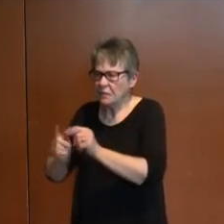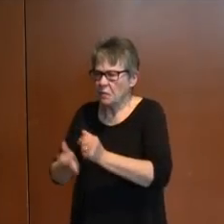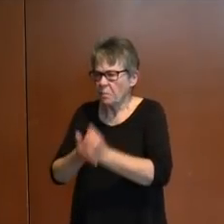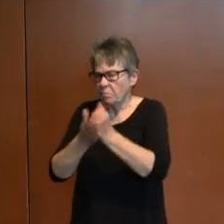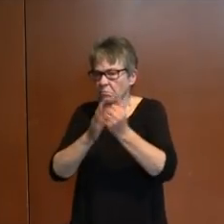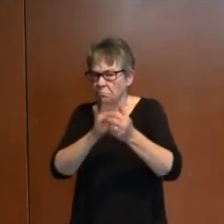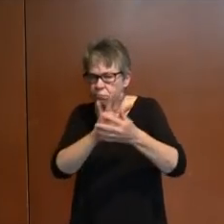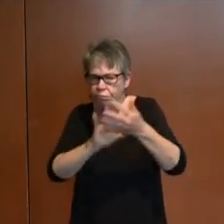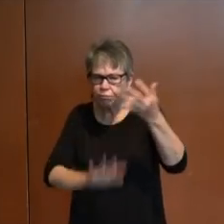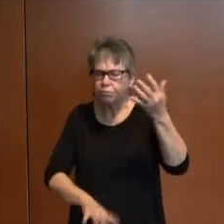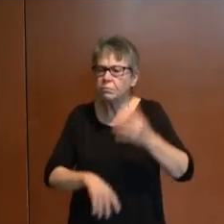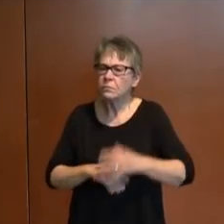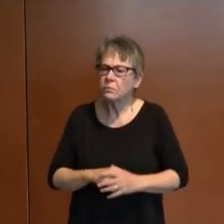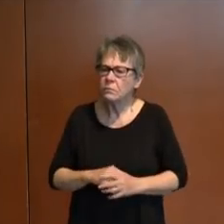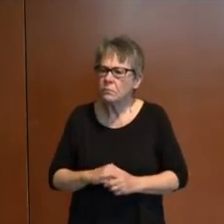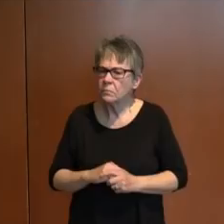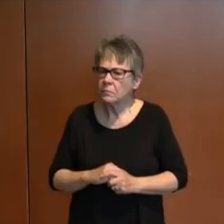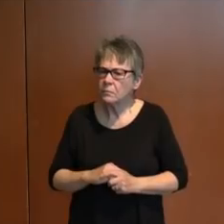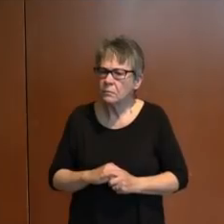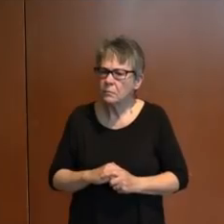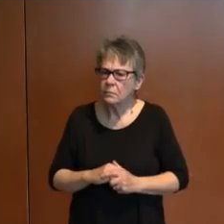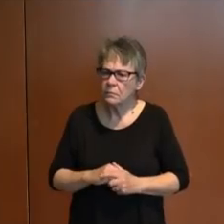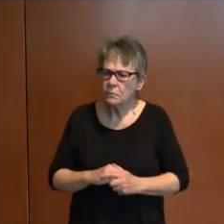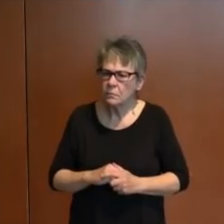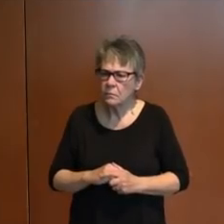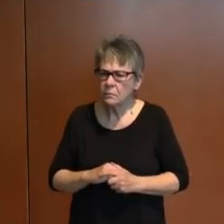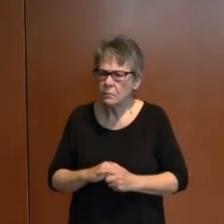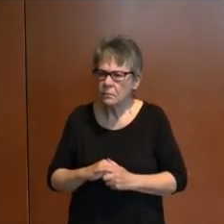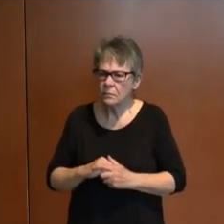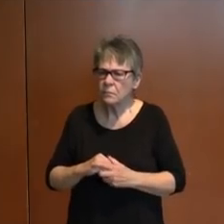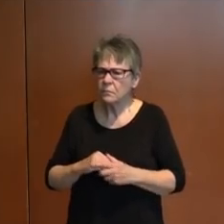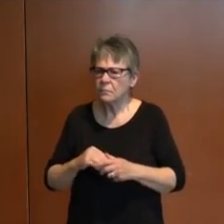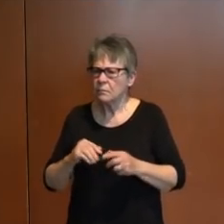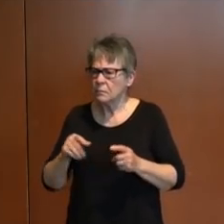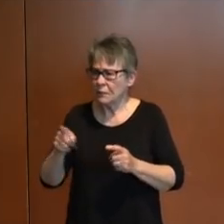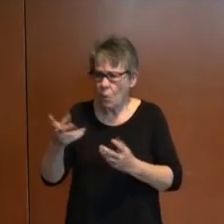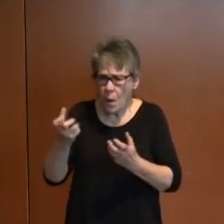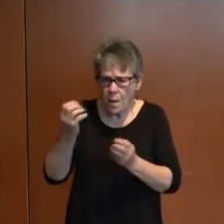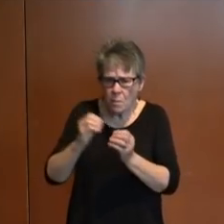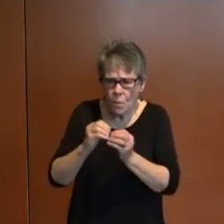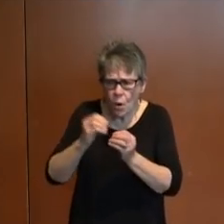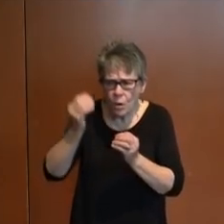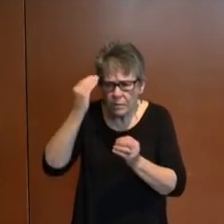business or organization wanting more information should visit